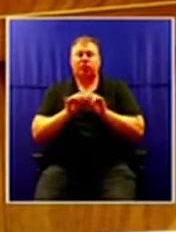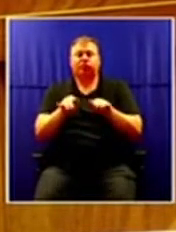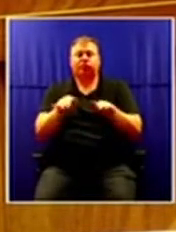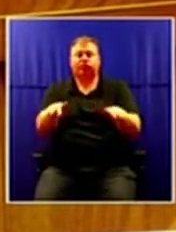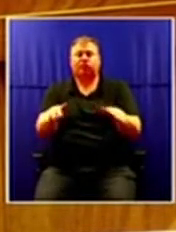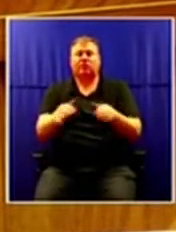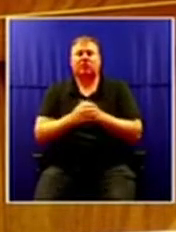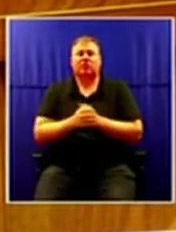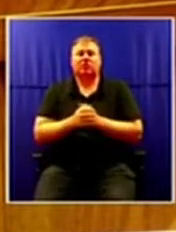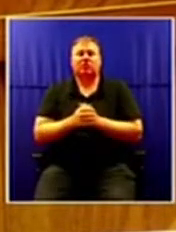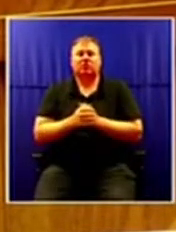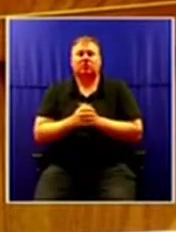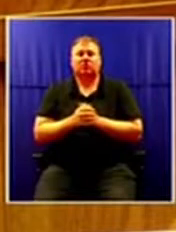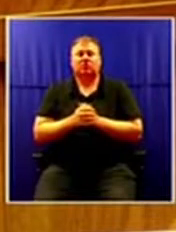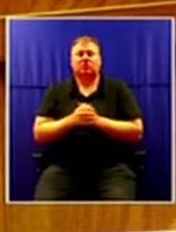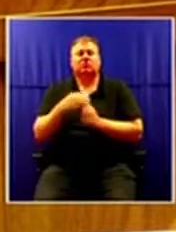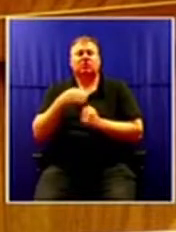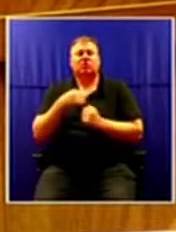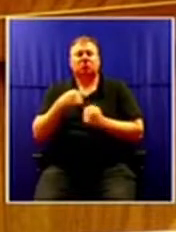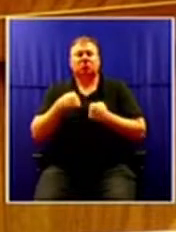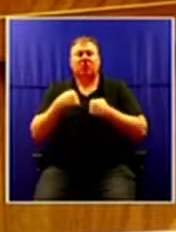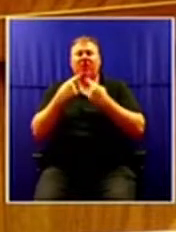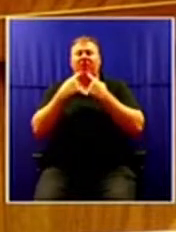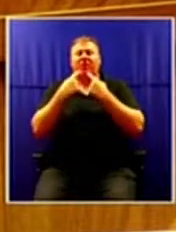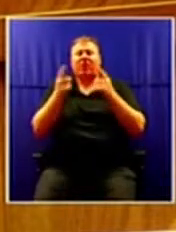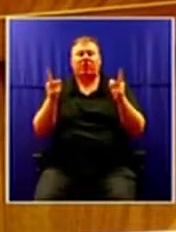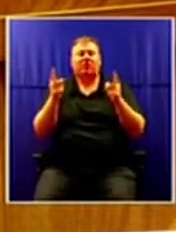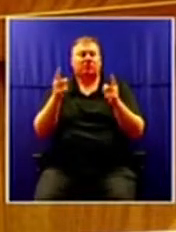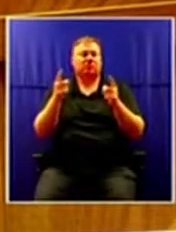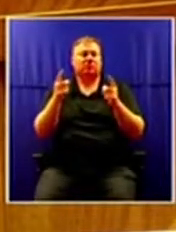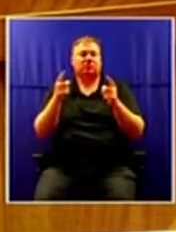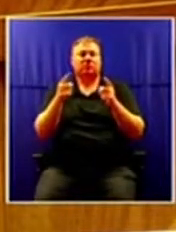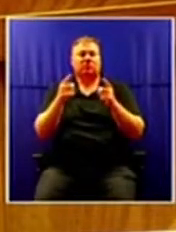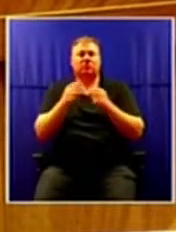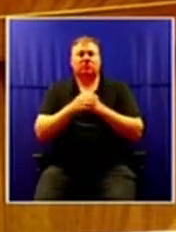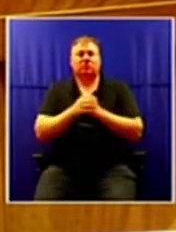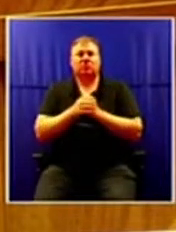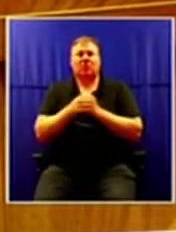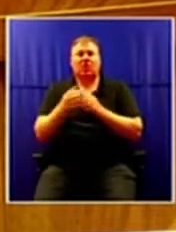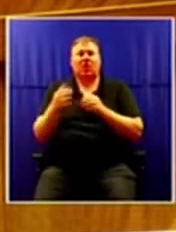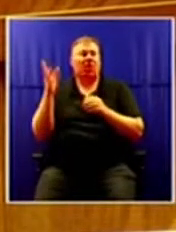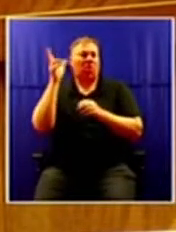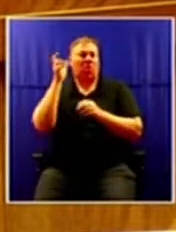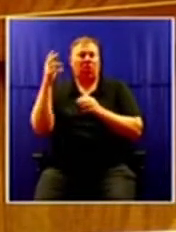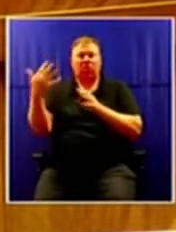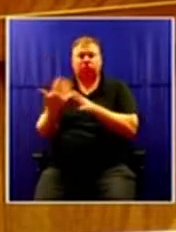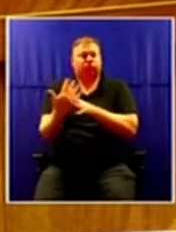I said to the people of South Africa that we shall overcome.